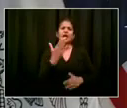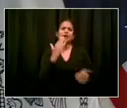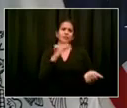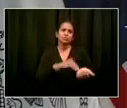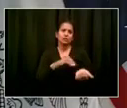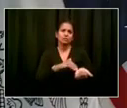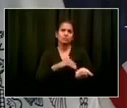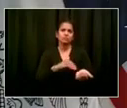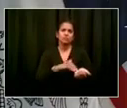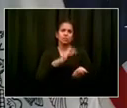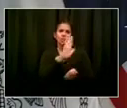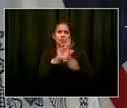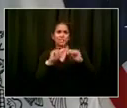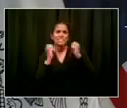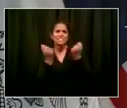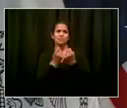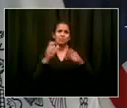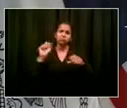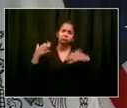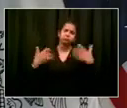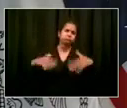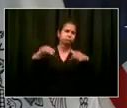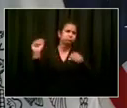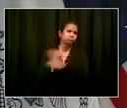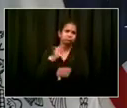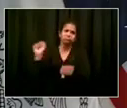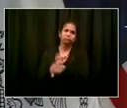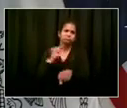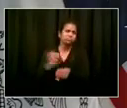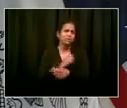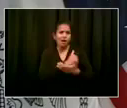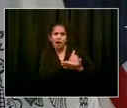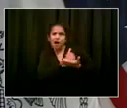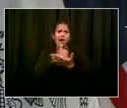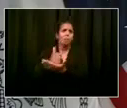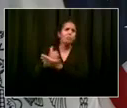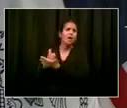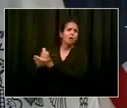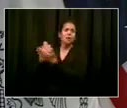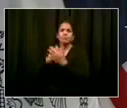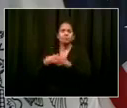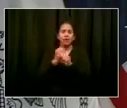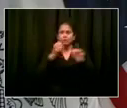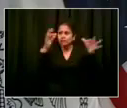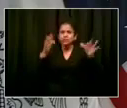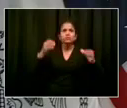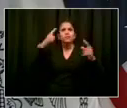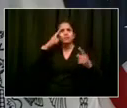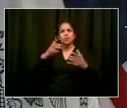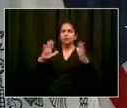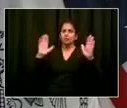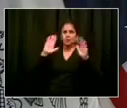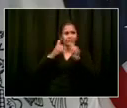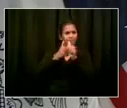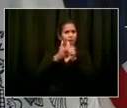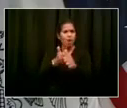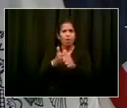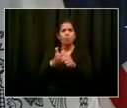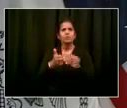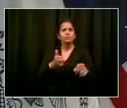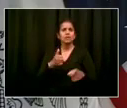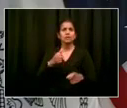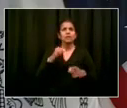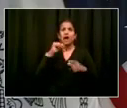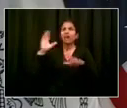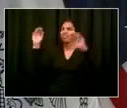always making these decisions with us based on what we are seeing, the pure, hard facts. And those facts will actually